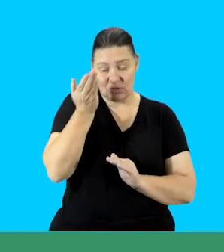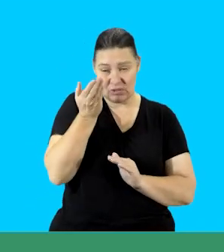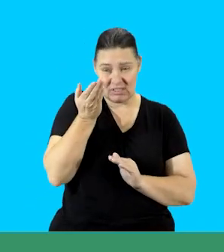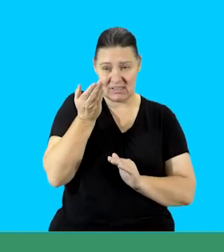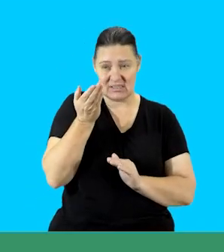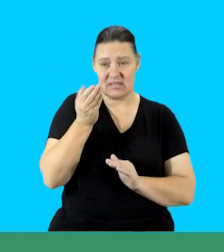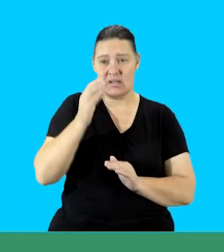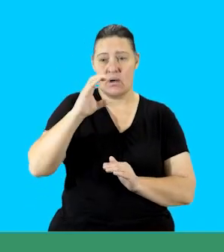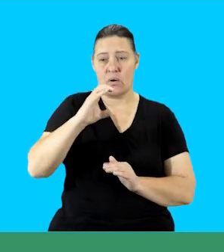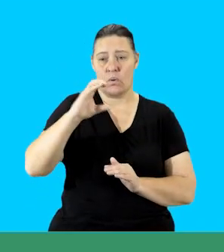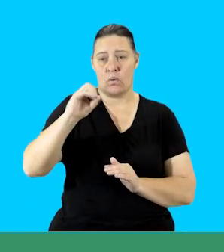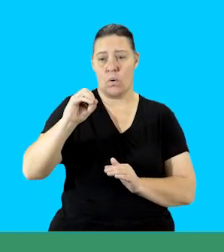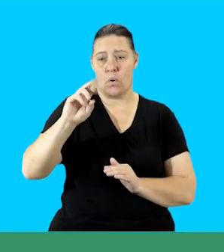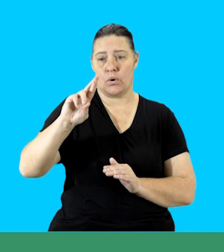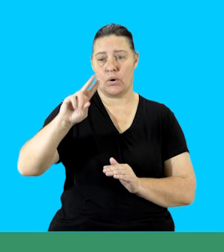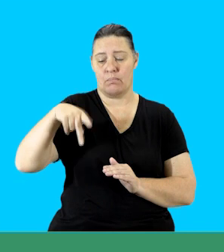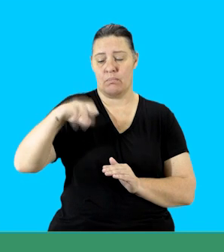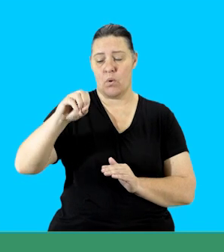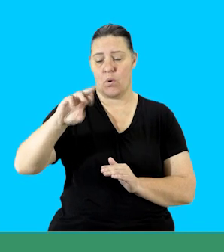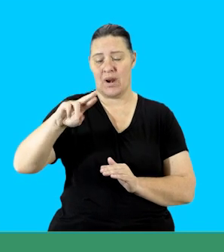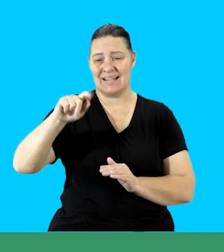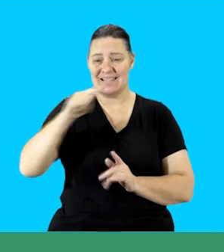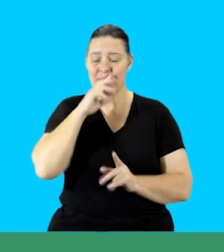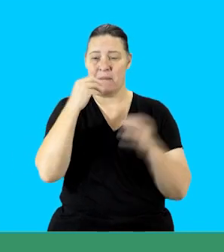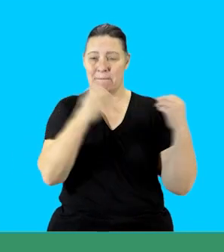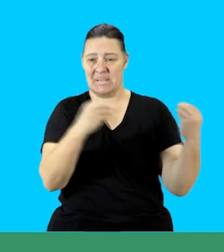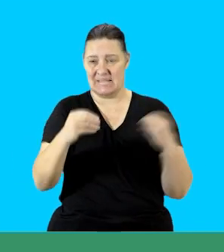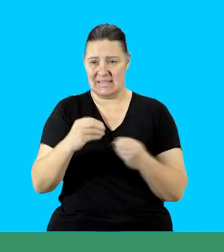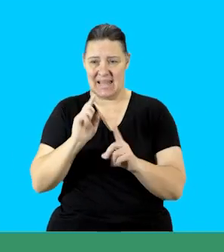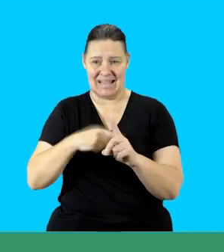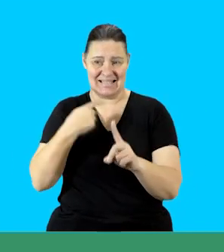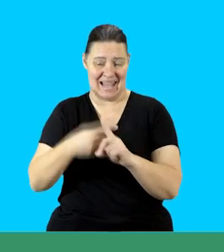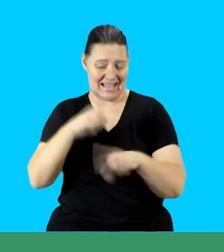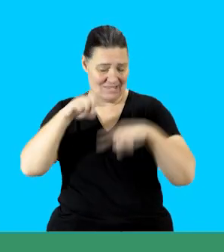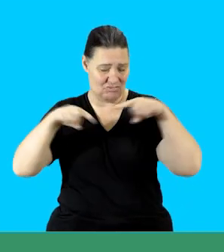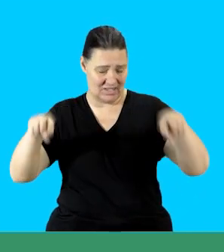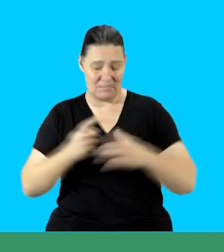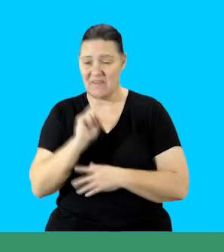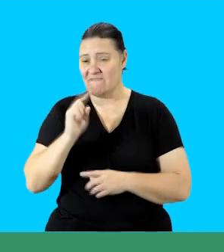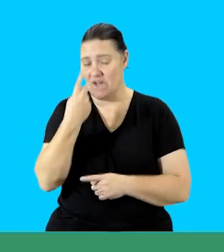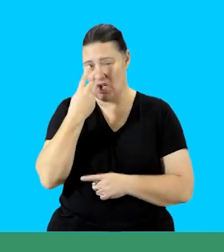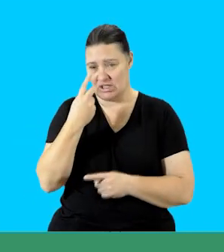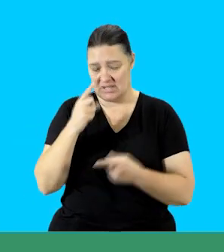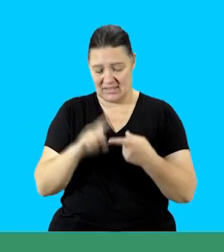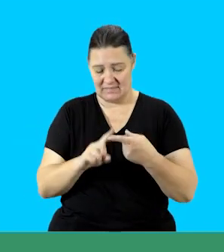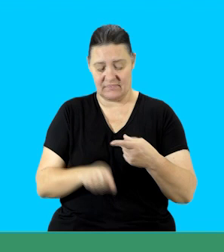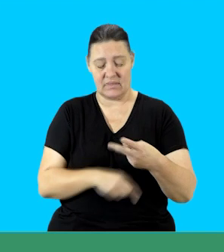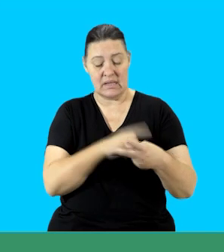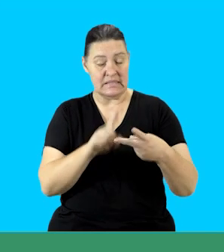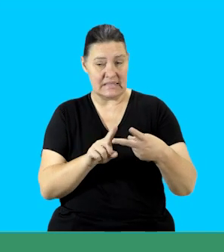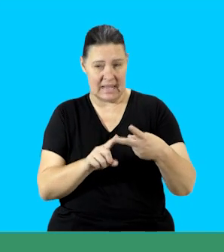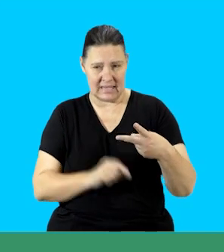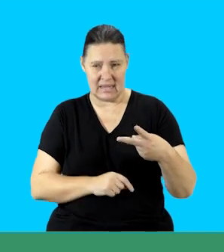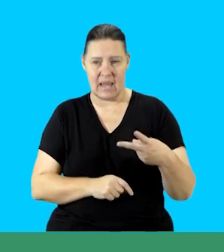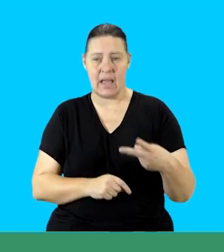rate. This would be our first challenge. Then the management of NSD indicated that they